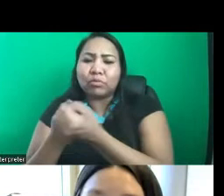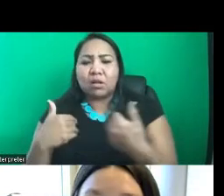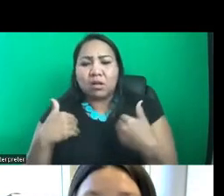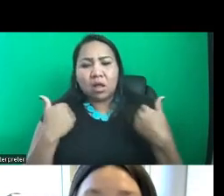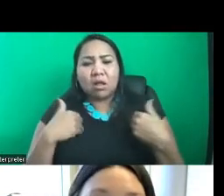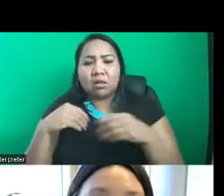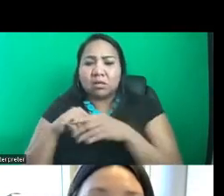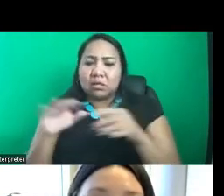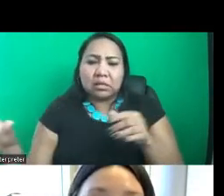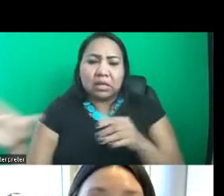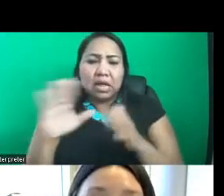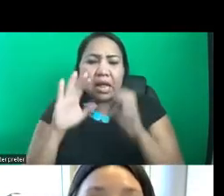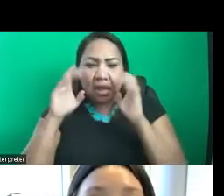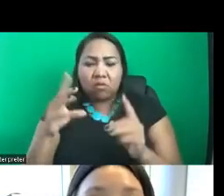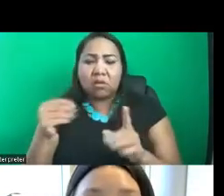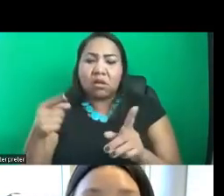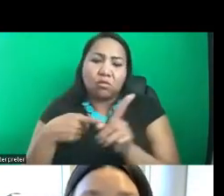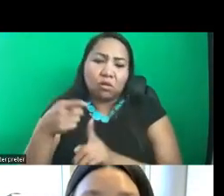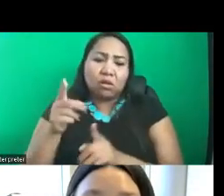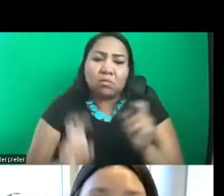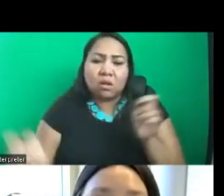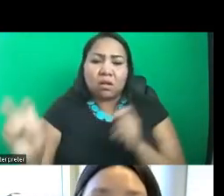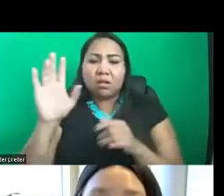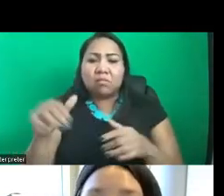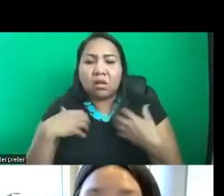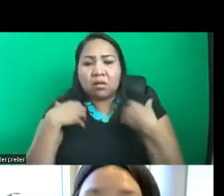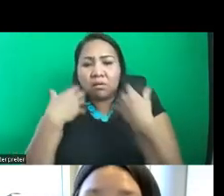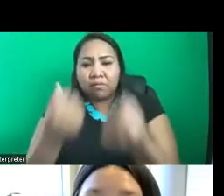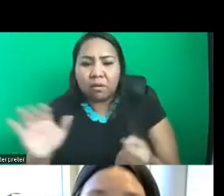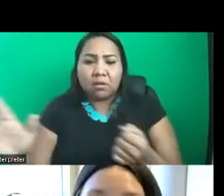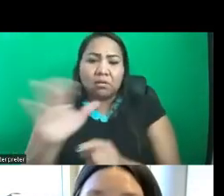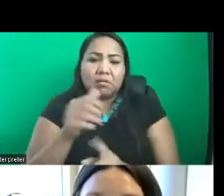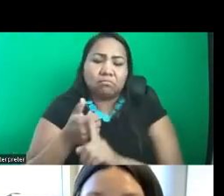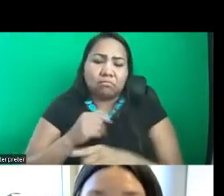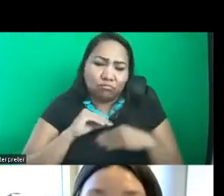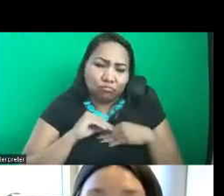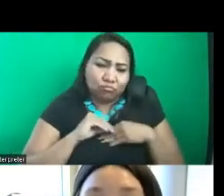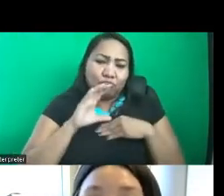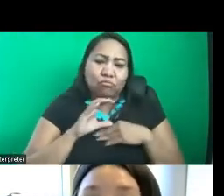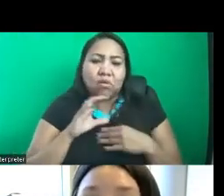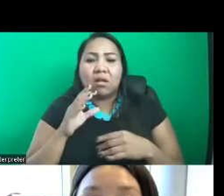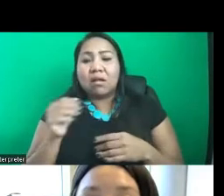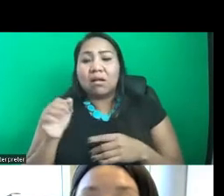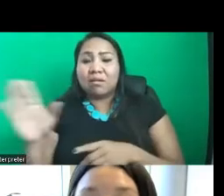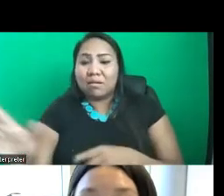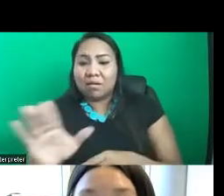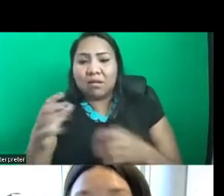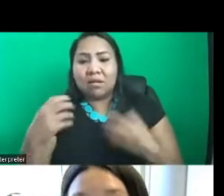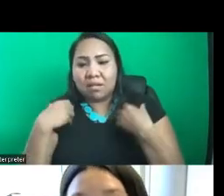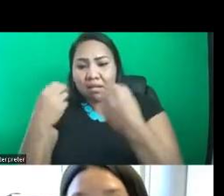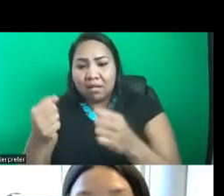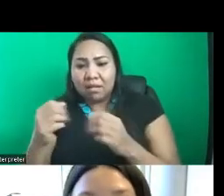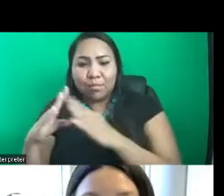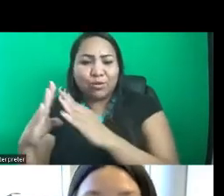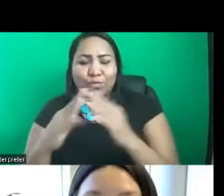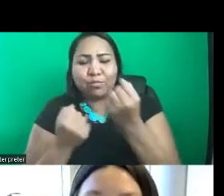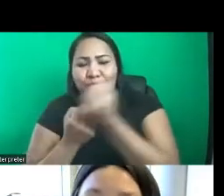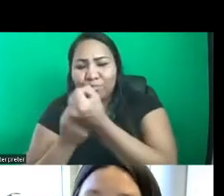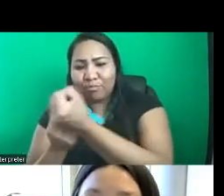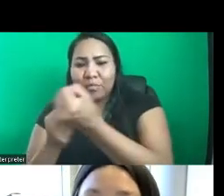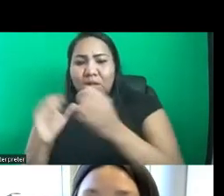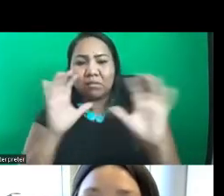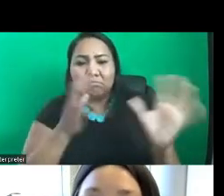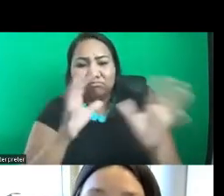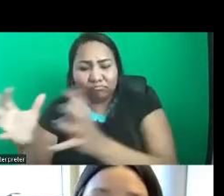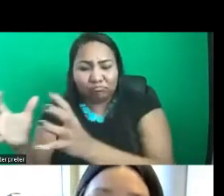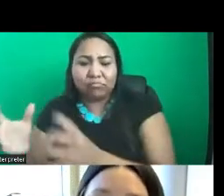journeys by strengthening their self-efficacy and also by strengthening their community support network. So our